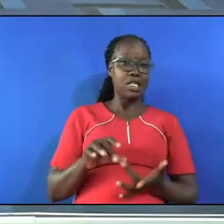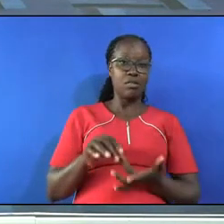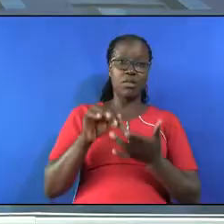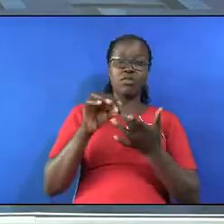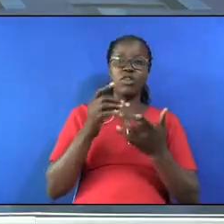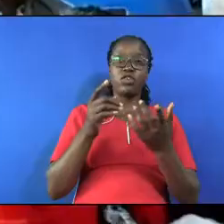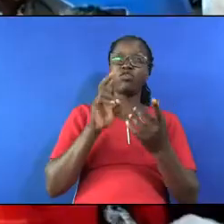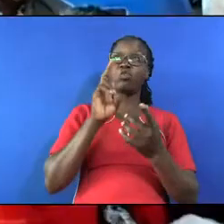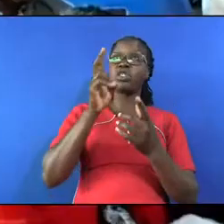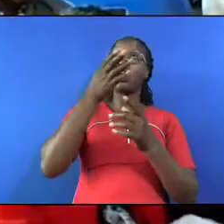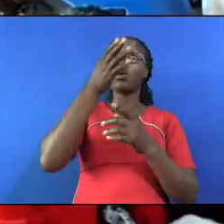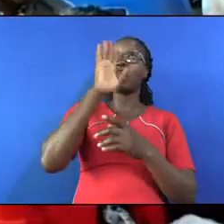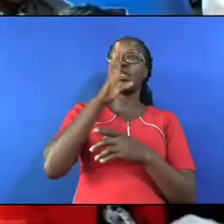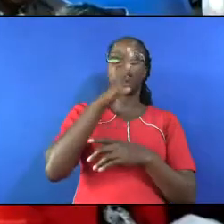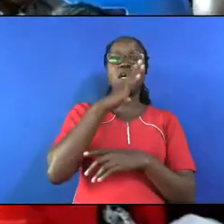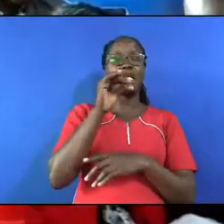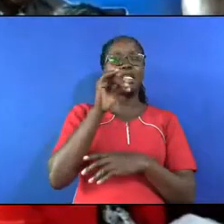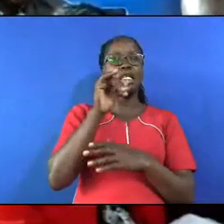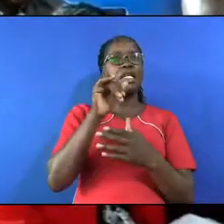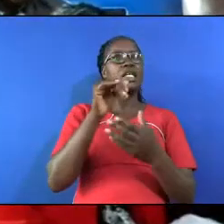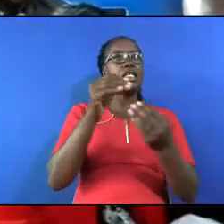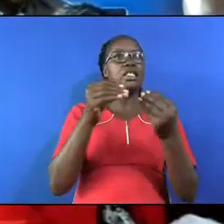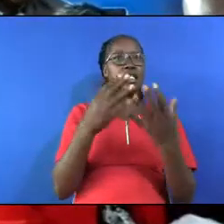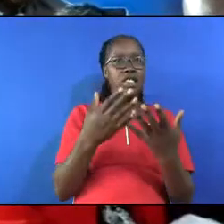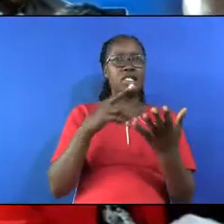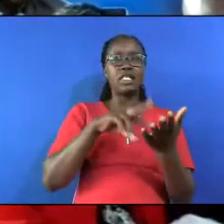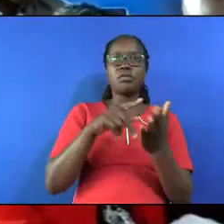to actually see God. And that means that